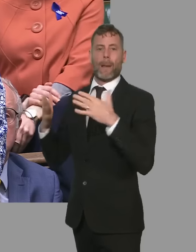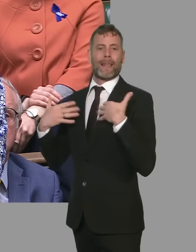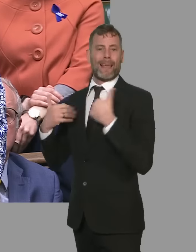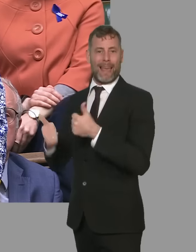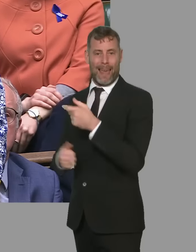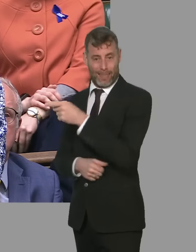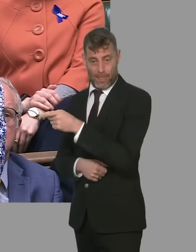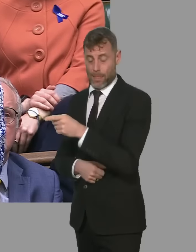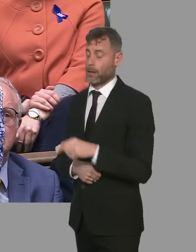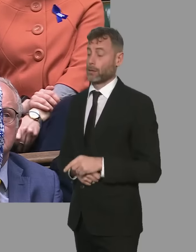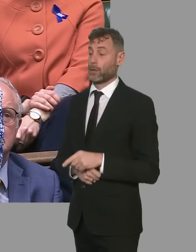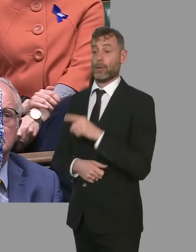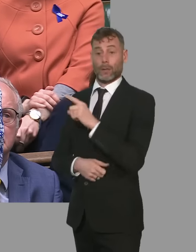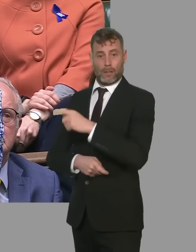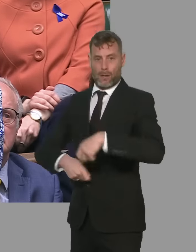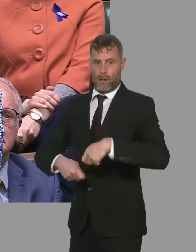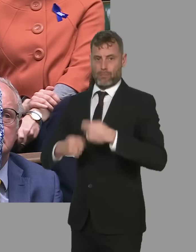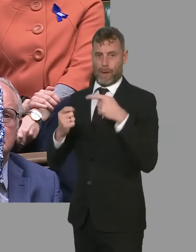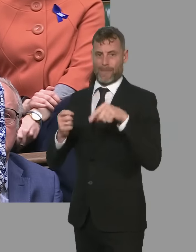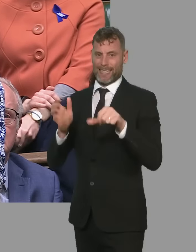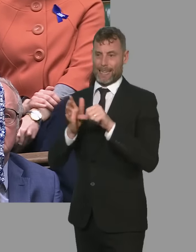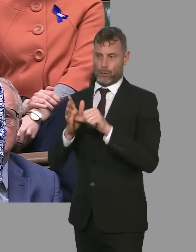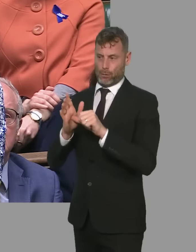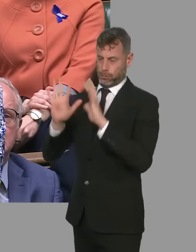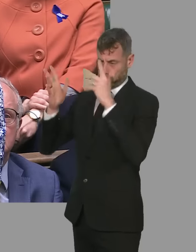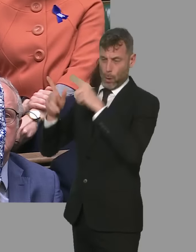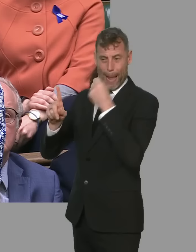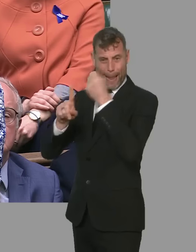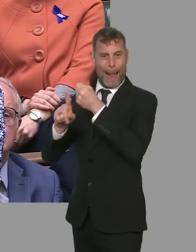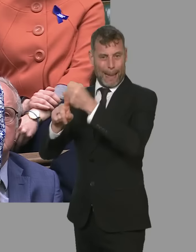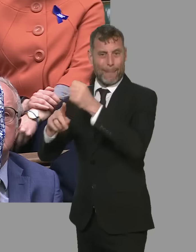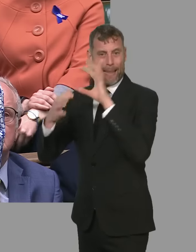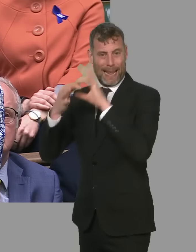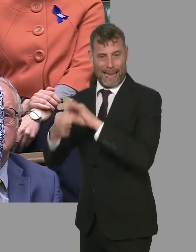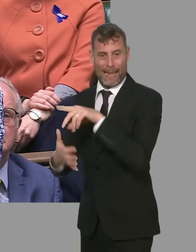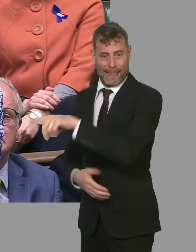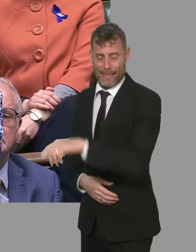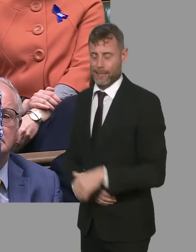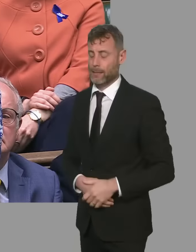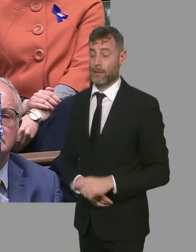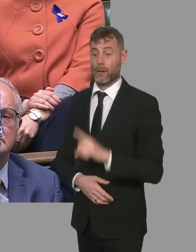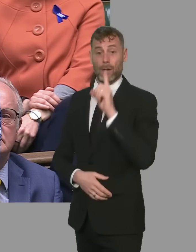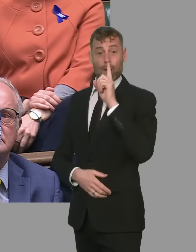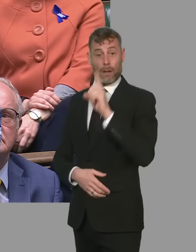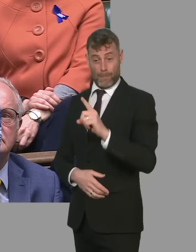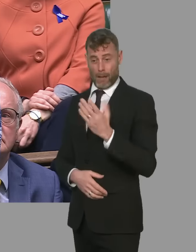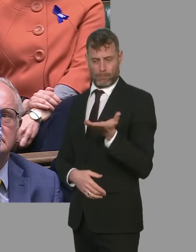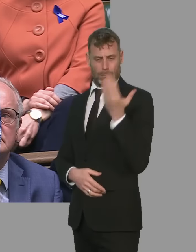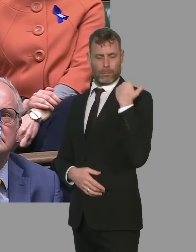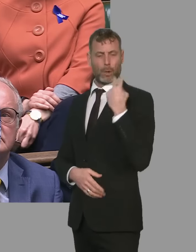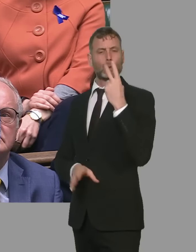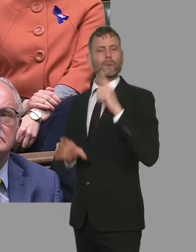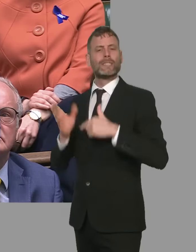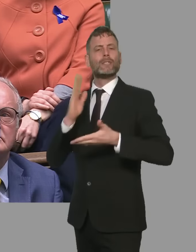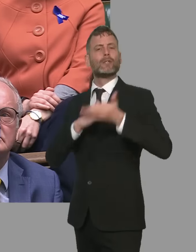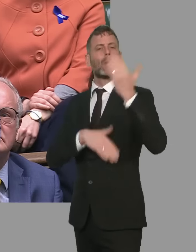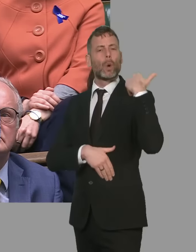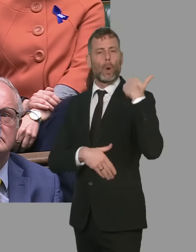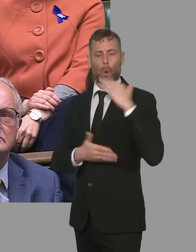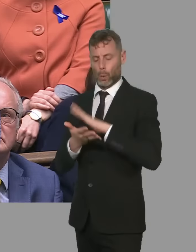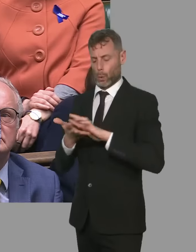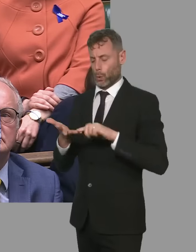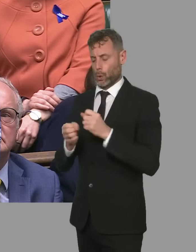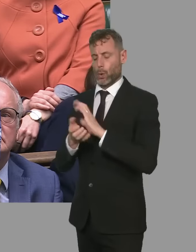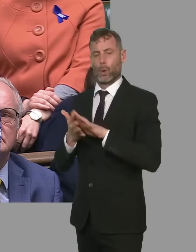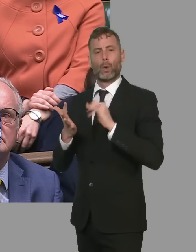more than 2 years after the Hughes report set out clear recommendations for redress, thousands of women like Susan are still